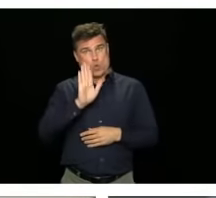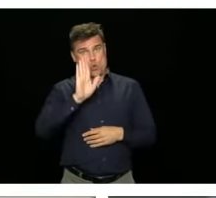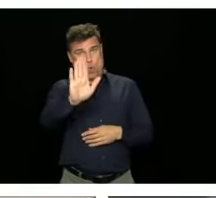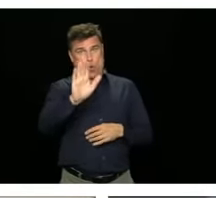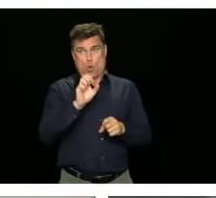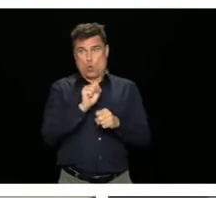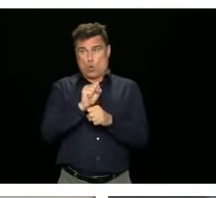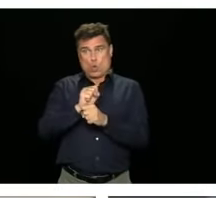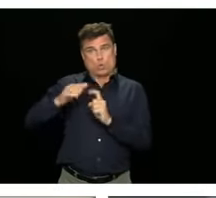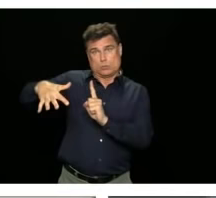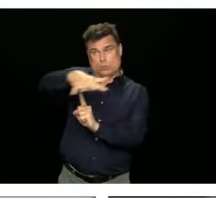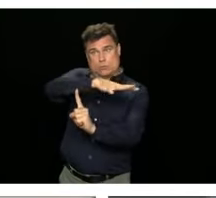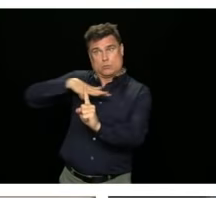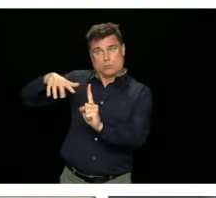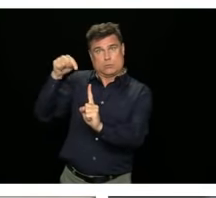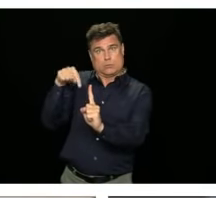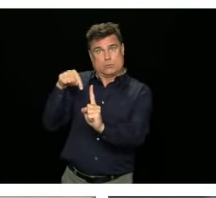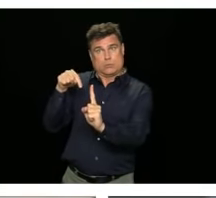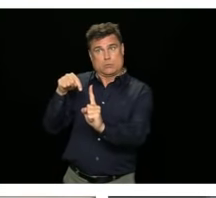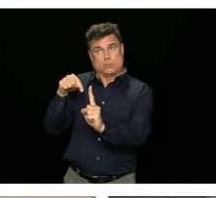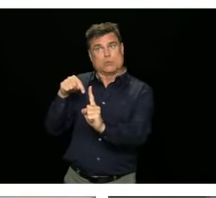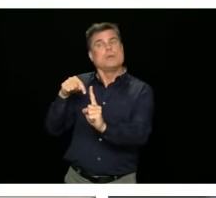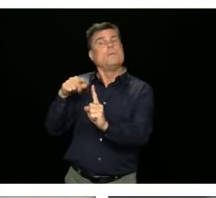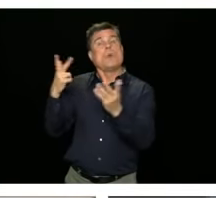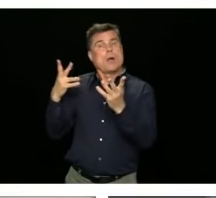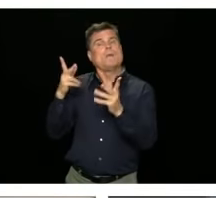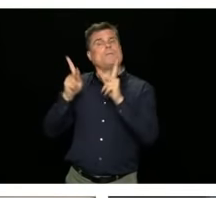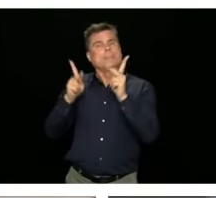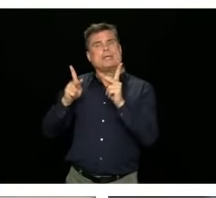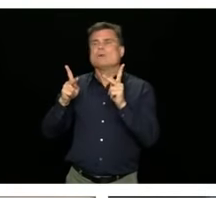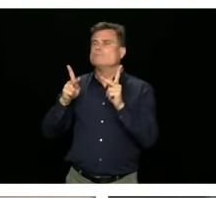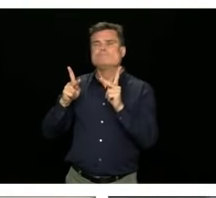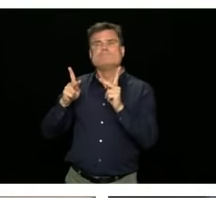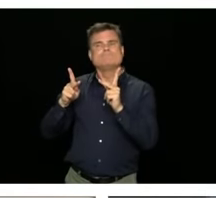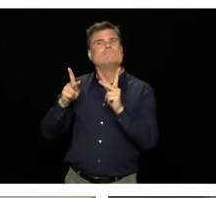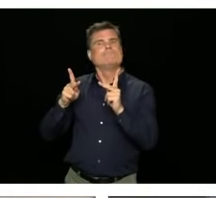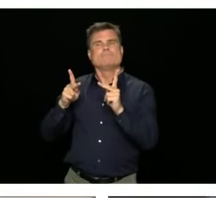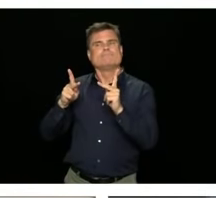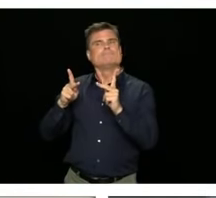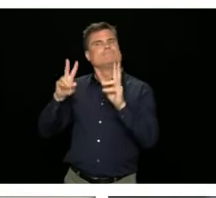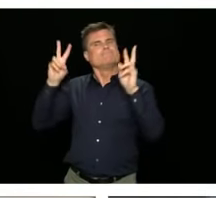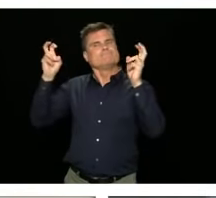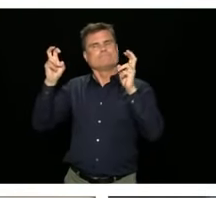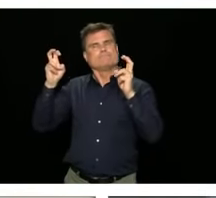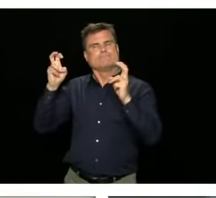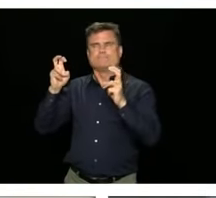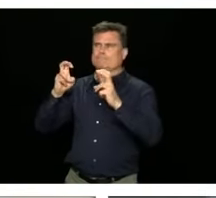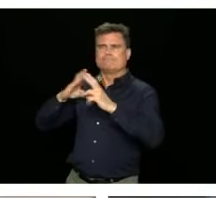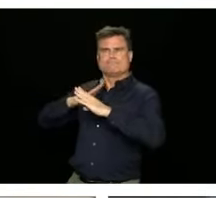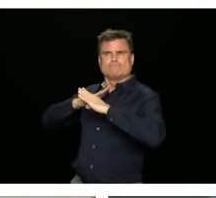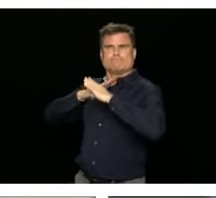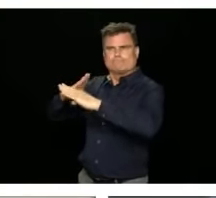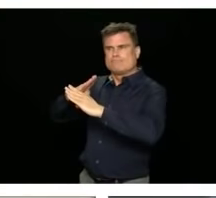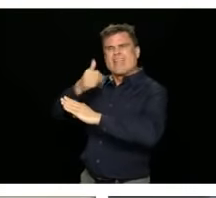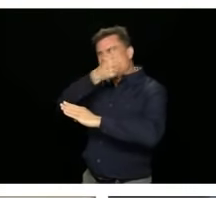an ombudsman person that you can go to who is meant to assist you in that advocacy and be your